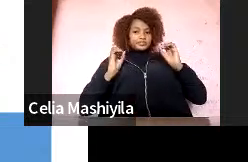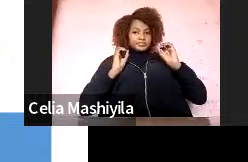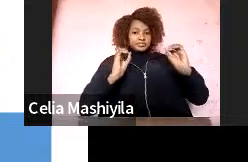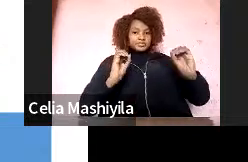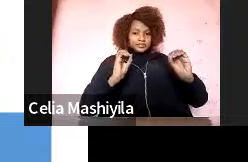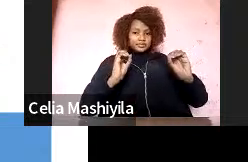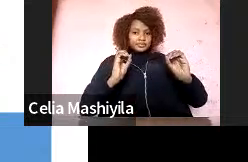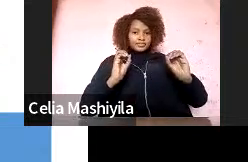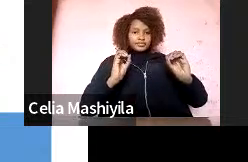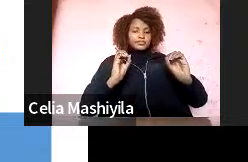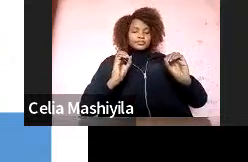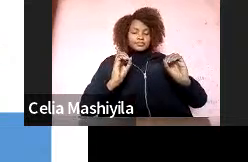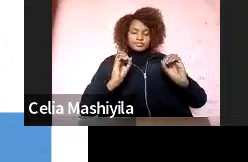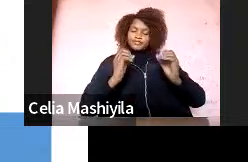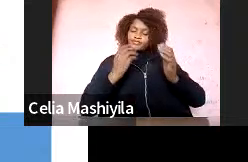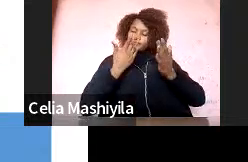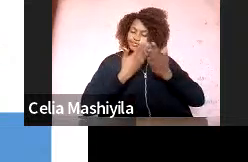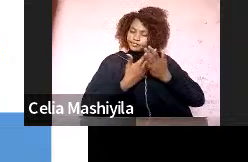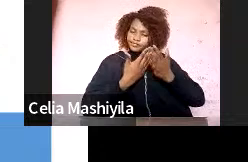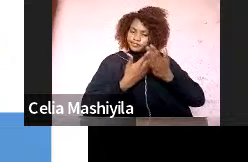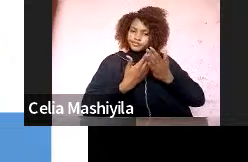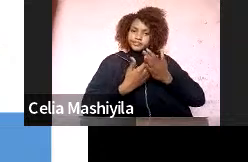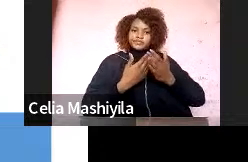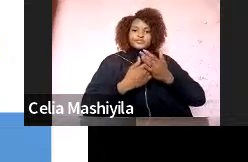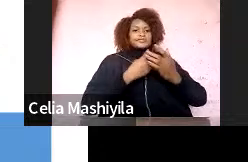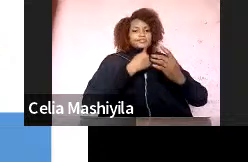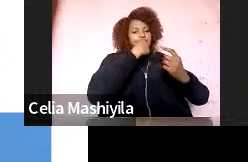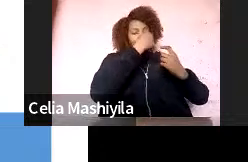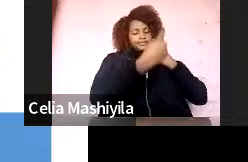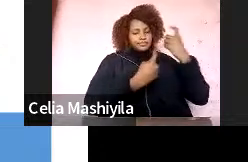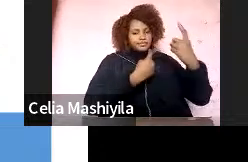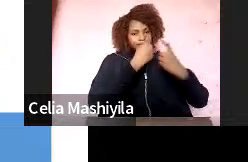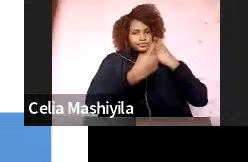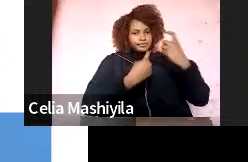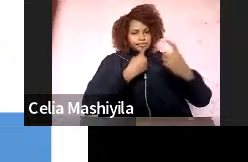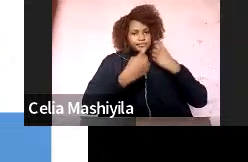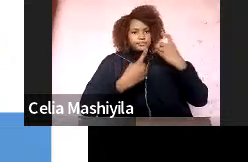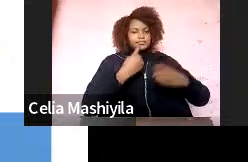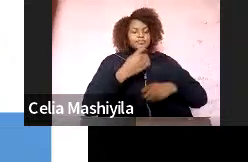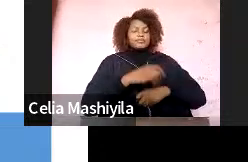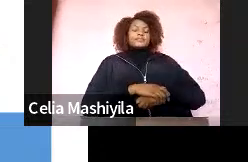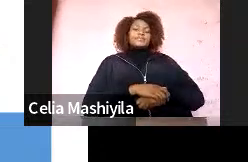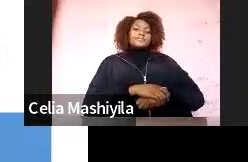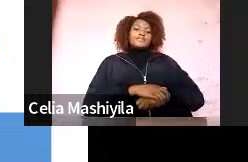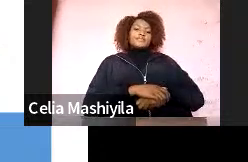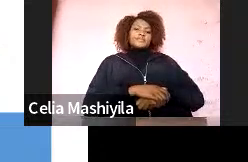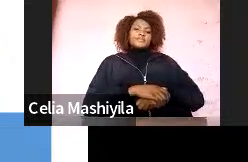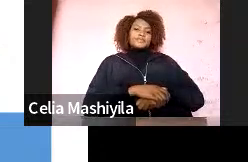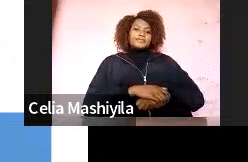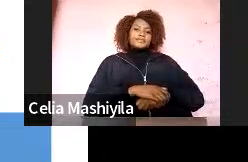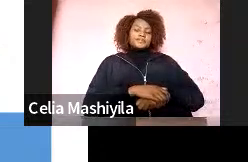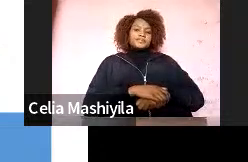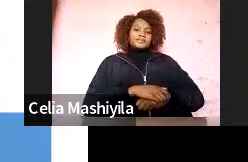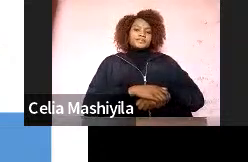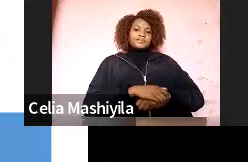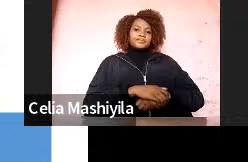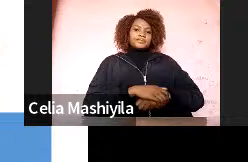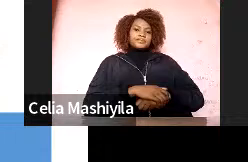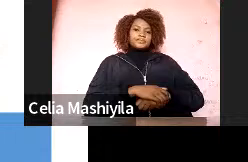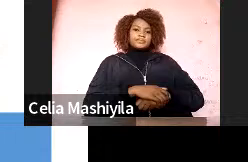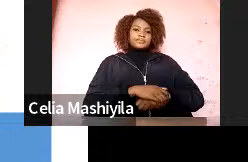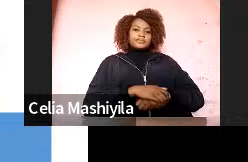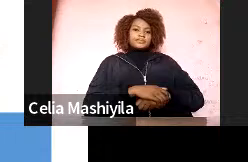complaints, of course, to the leadership of this organization through the complaints management system. Yes, we are